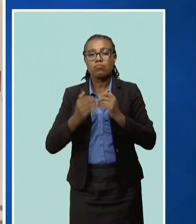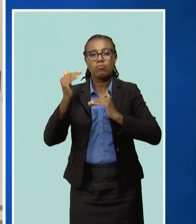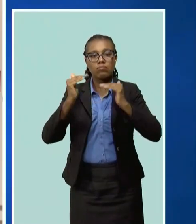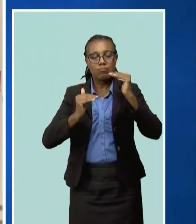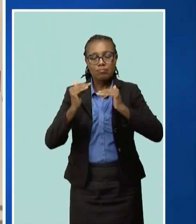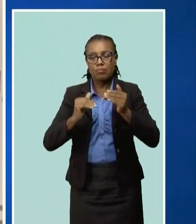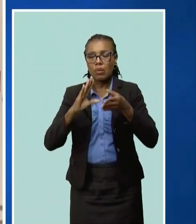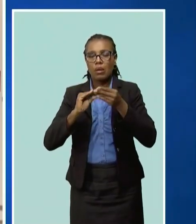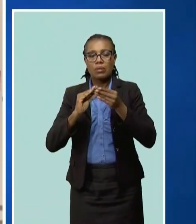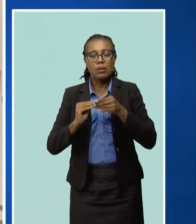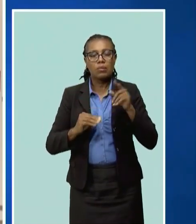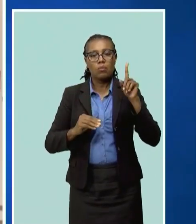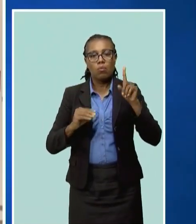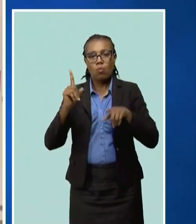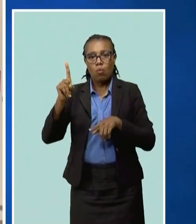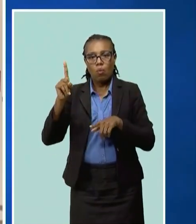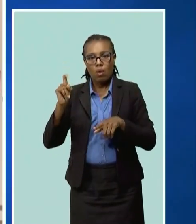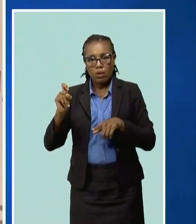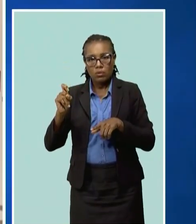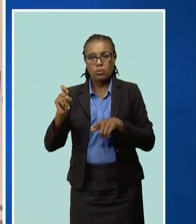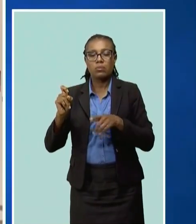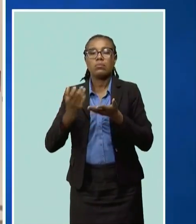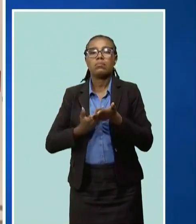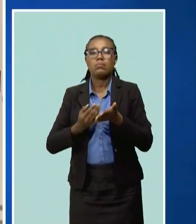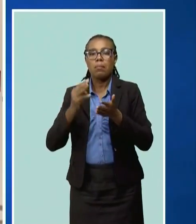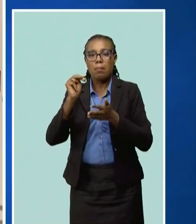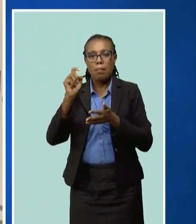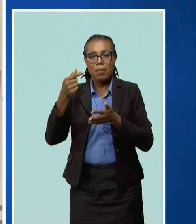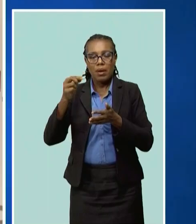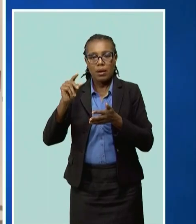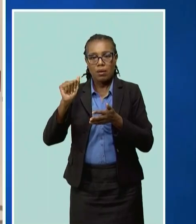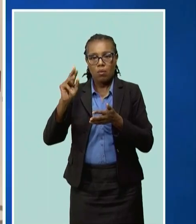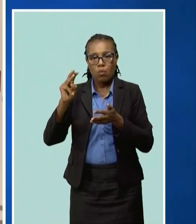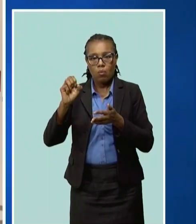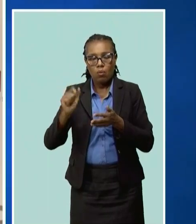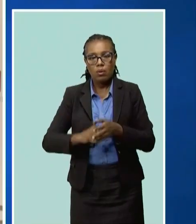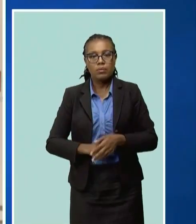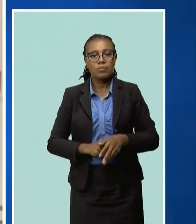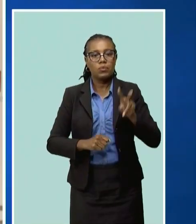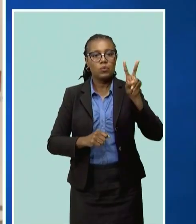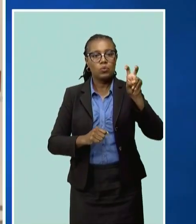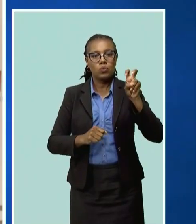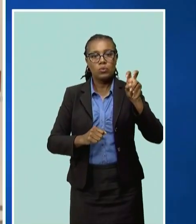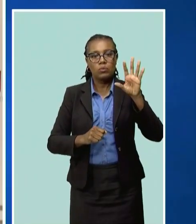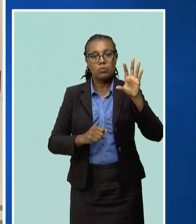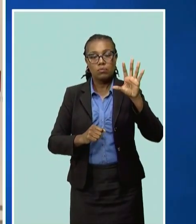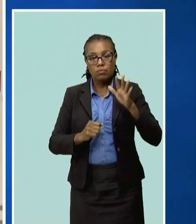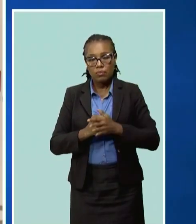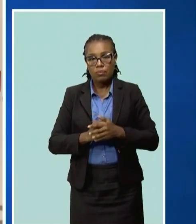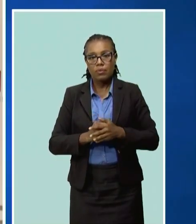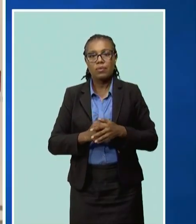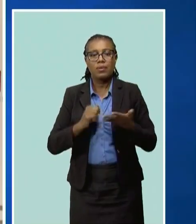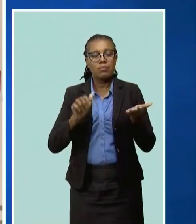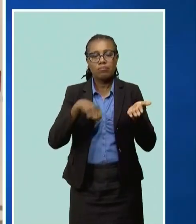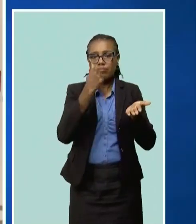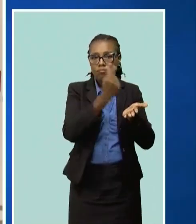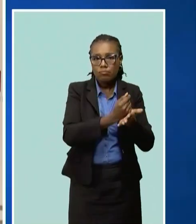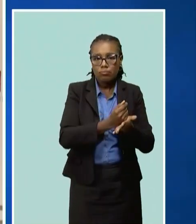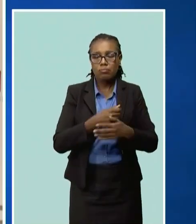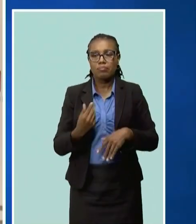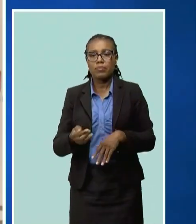between 100 megawatts at capacity and the 205 megawatts that have already been approved and